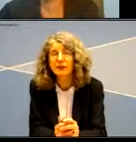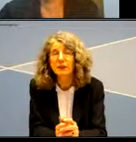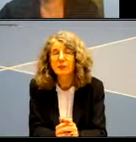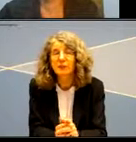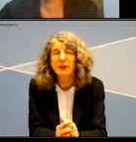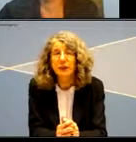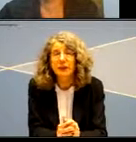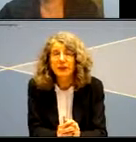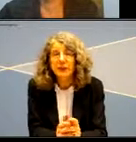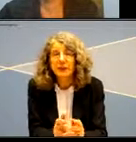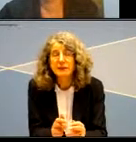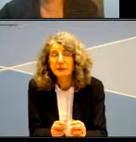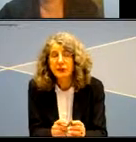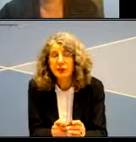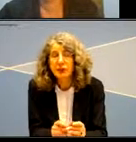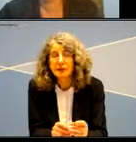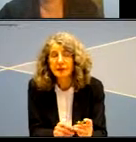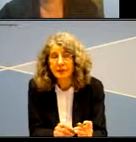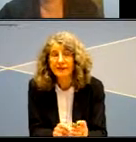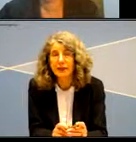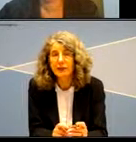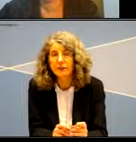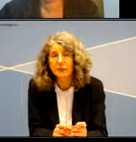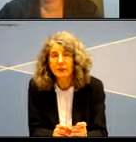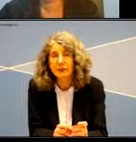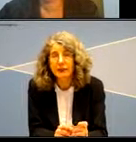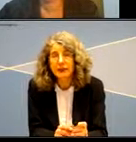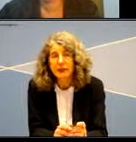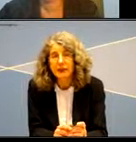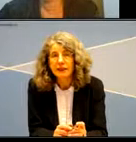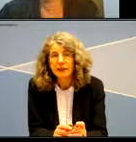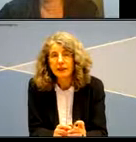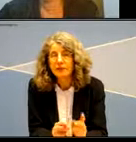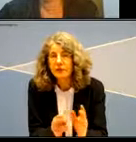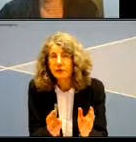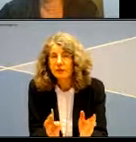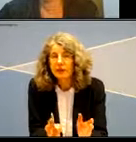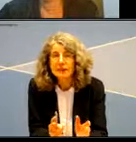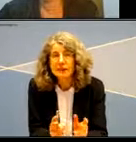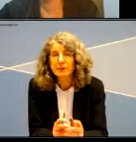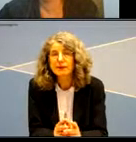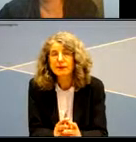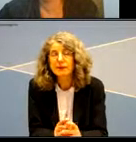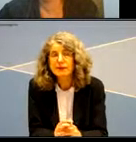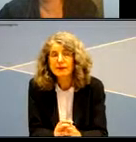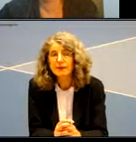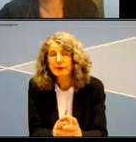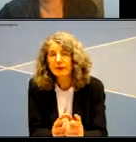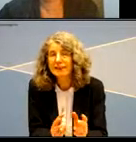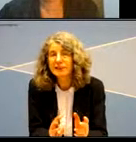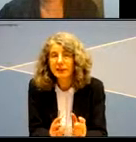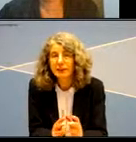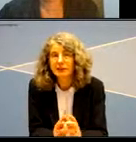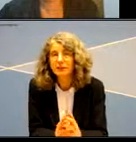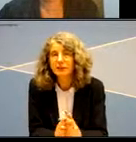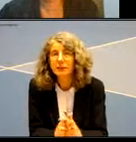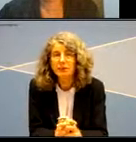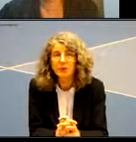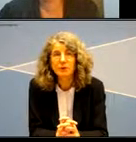increased by different chances at the starting point. Overall, we can summarize this with an